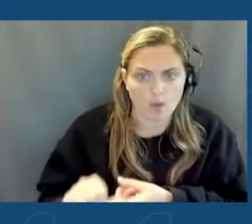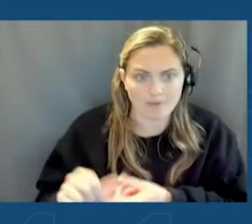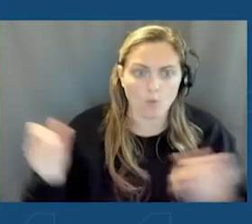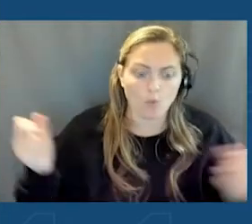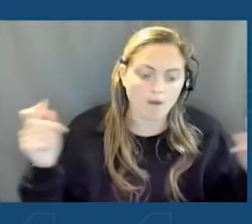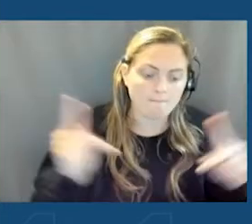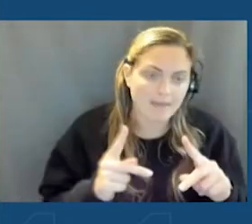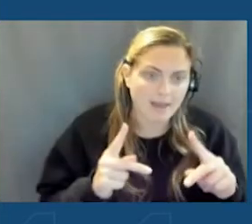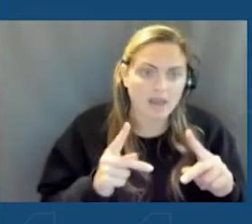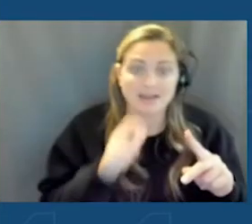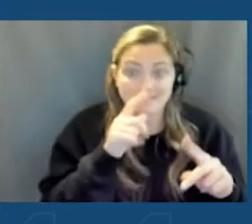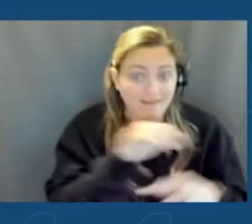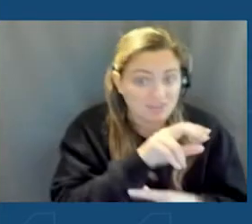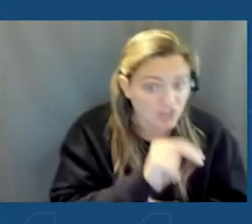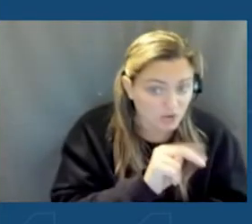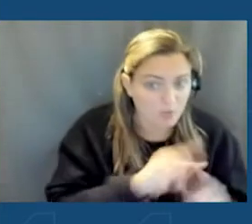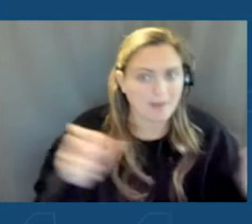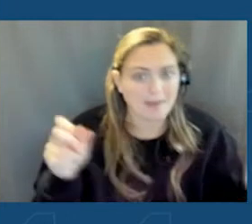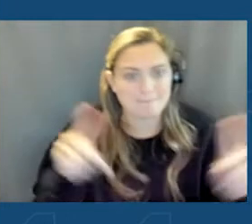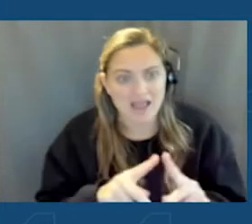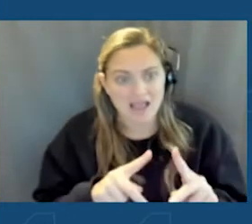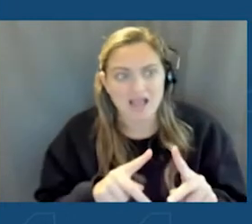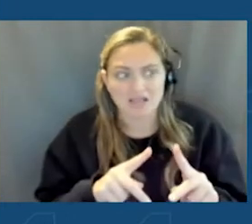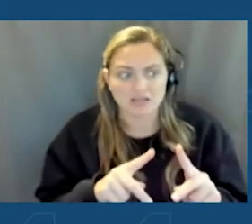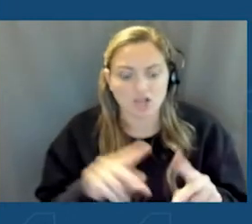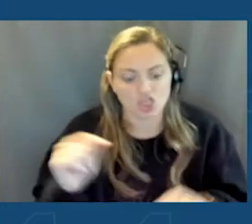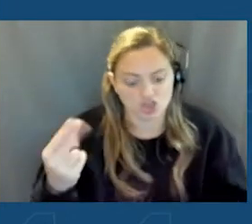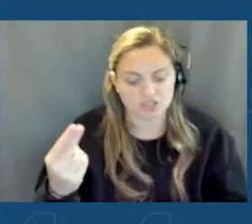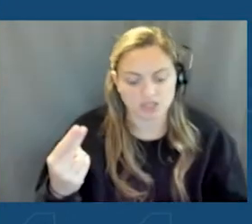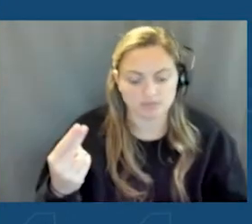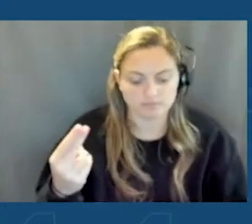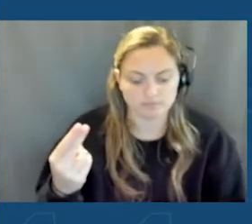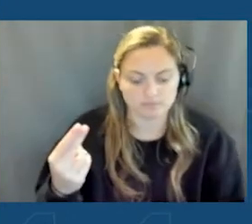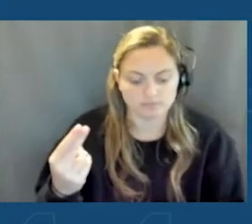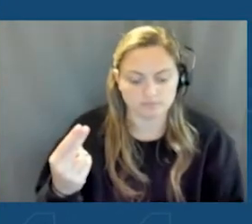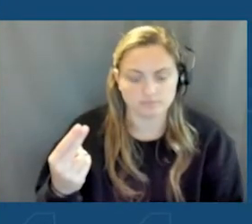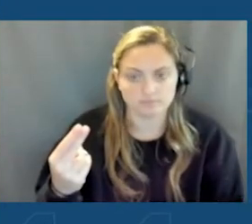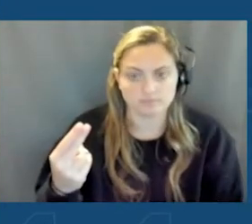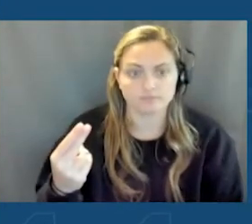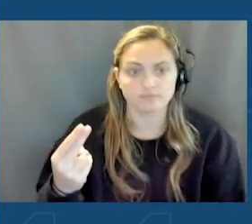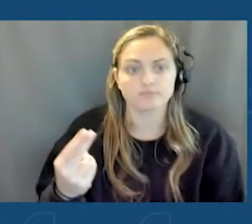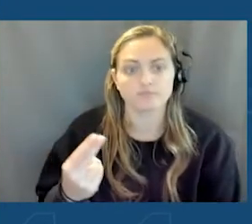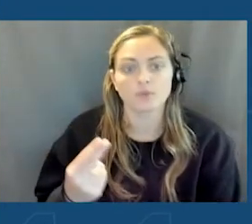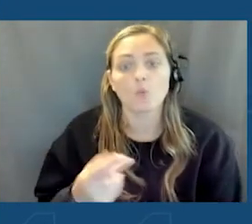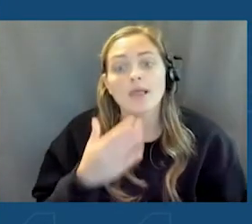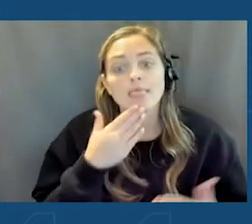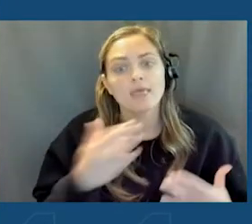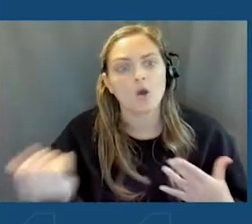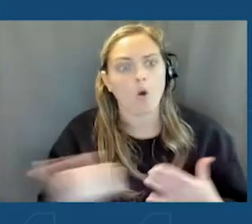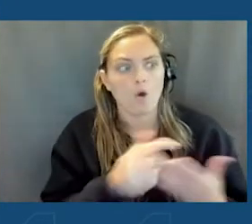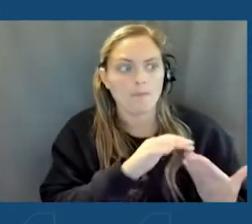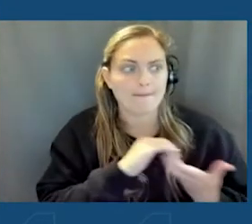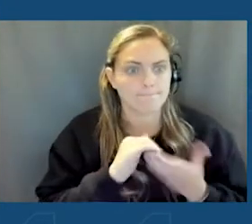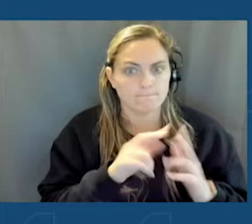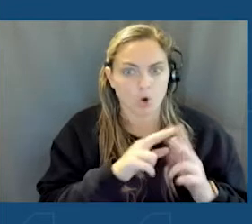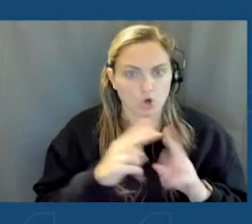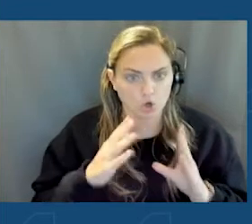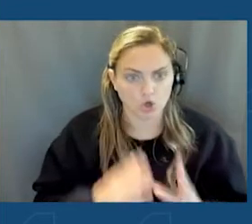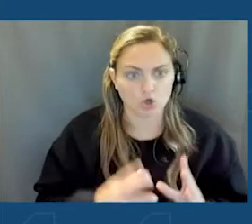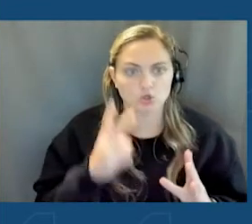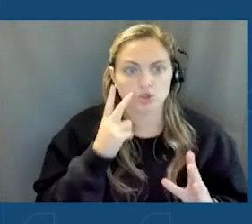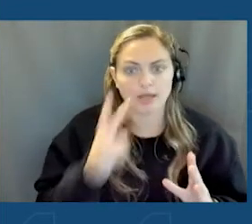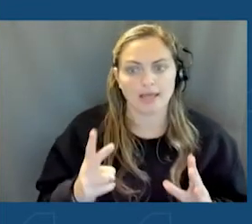in January, but they're coming back literally on Thursday. And I thank all my partners. And I see Assembly Member Clyde